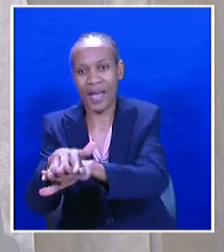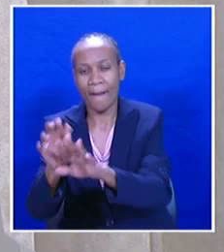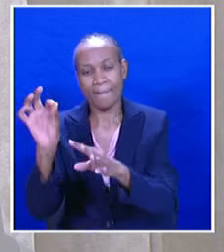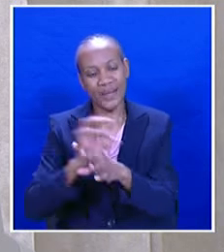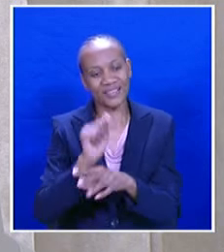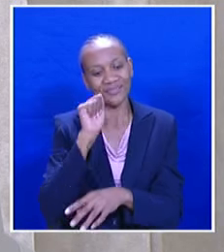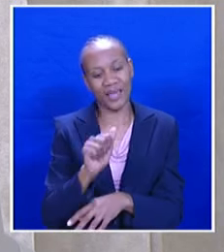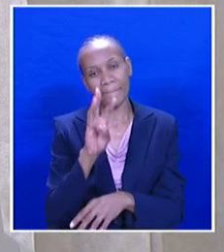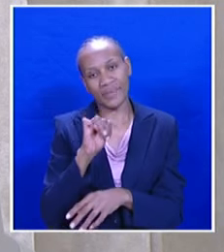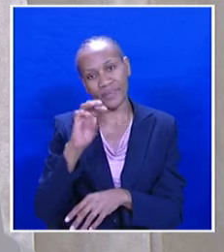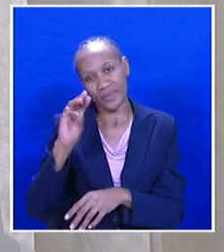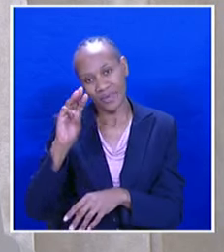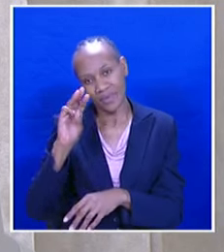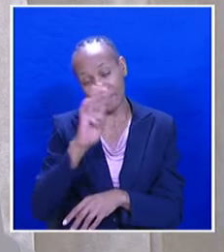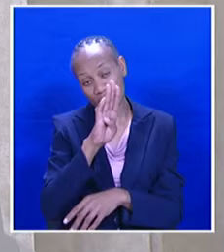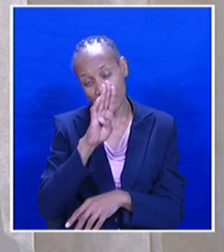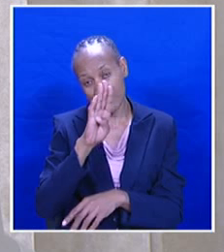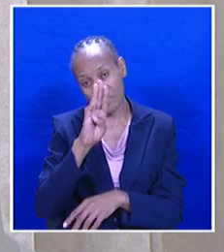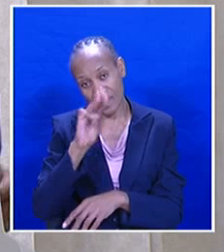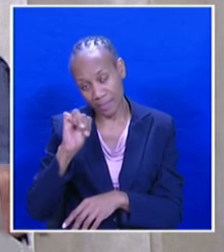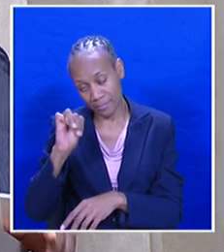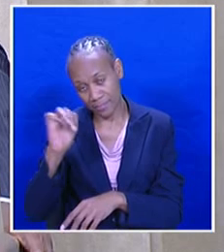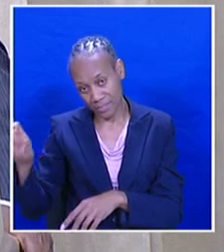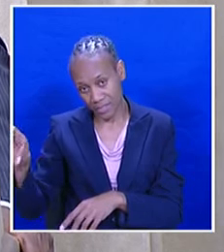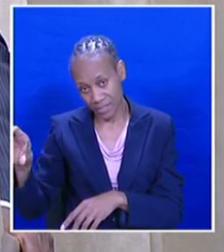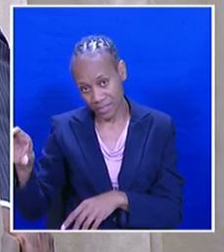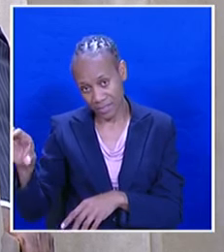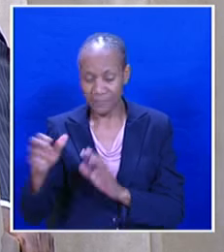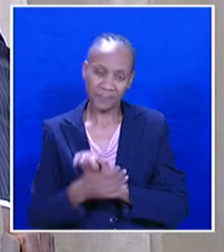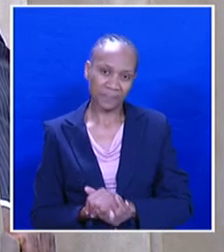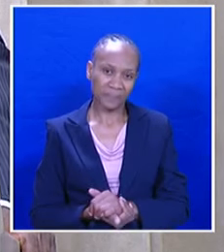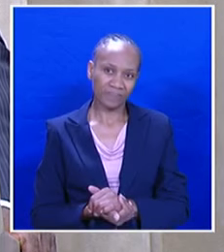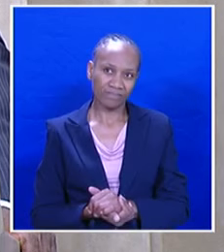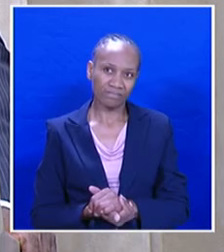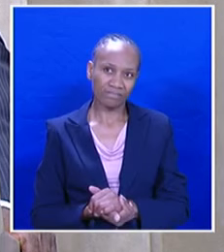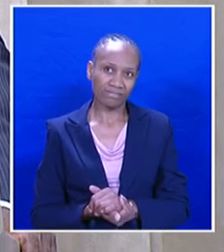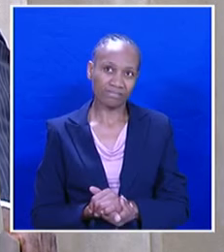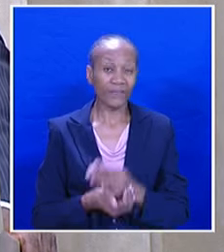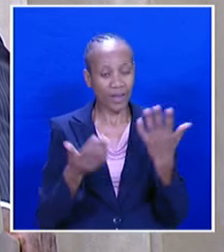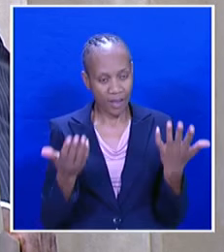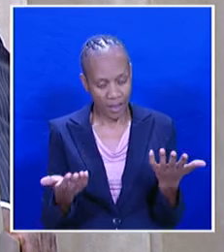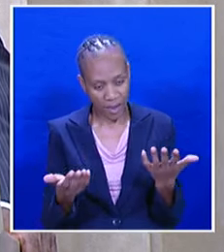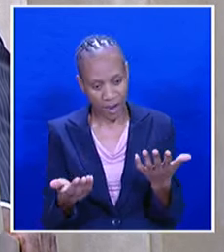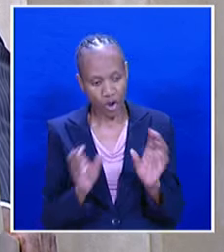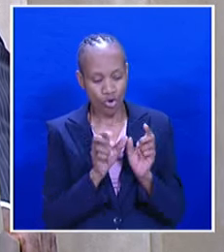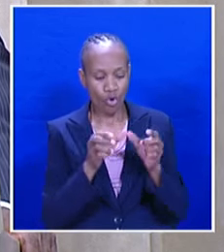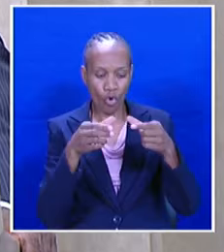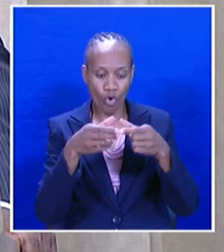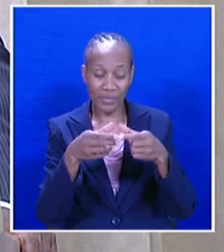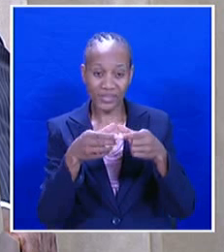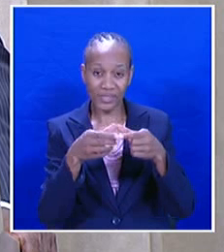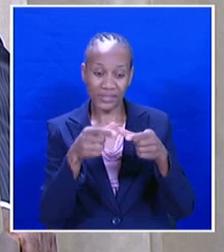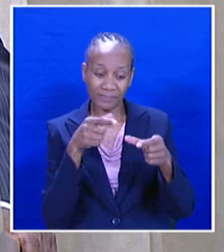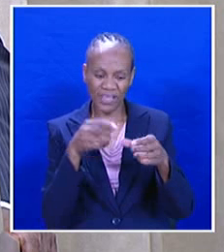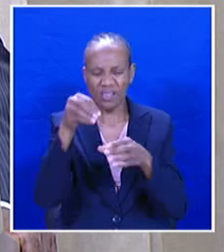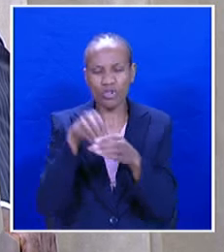possible cooperation between our two countries. The Foreign and Security Policy Committee of the BNC includes in